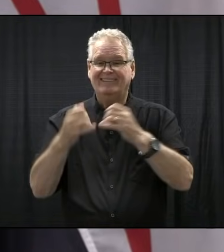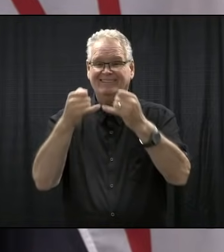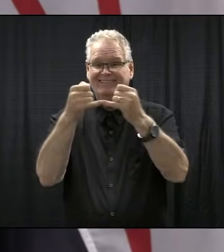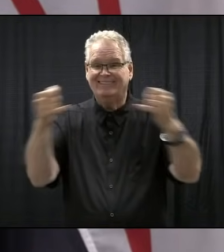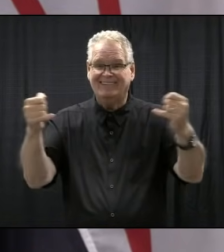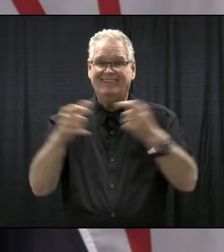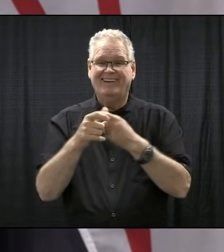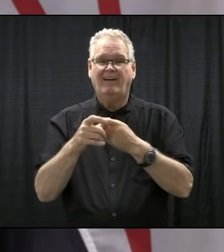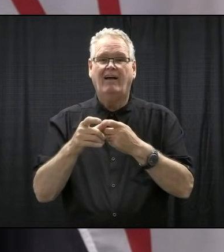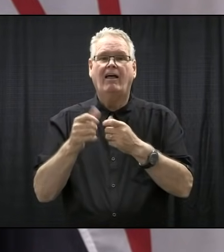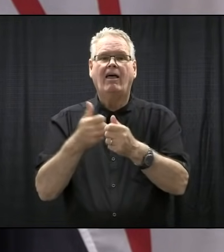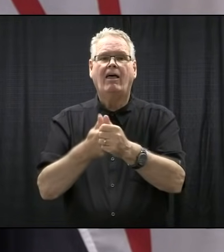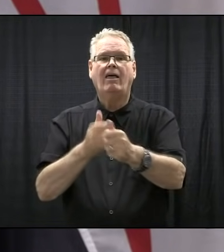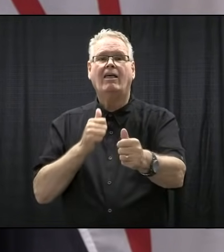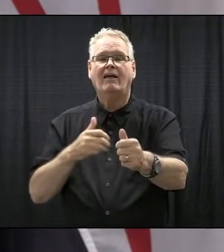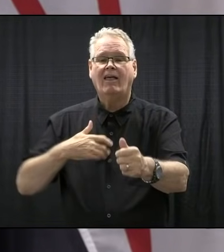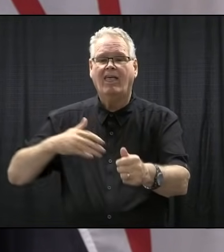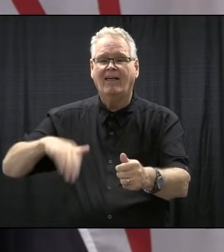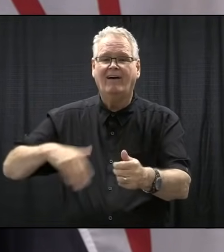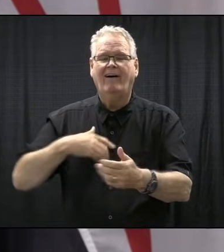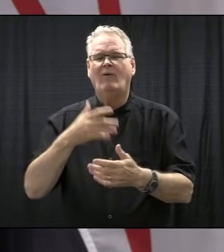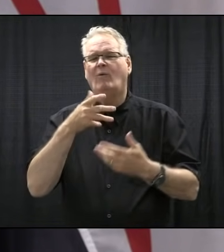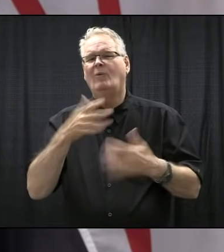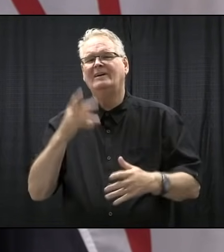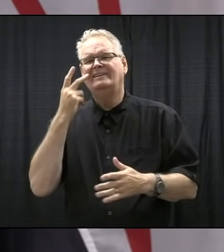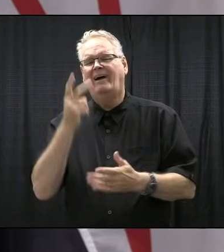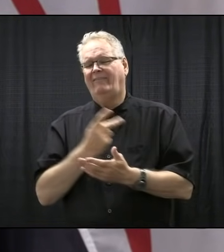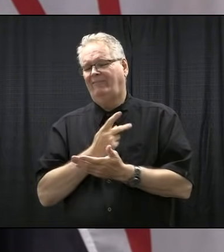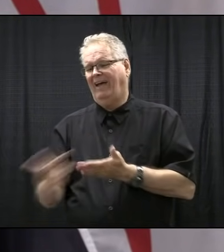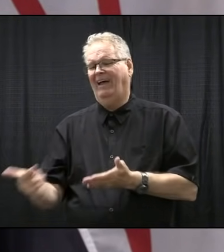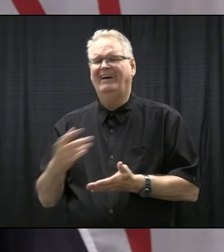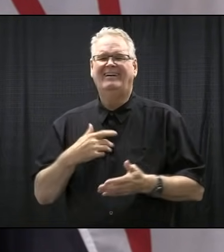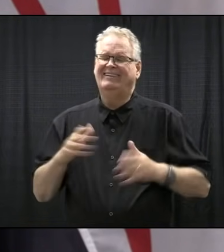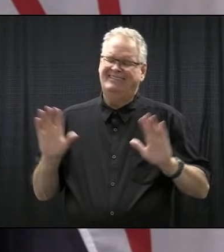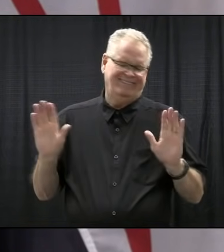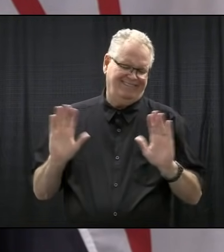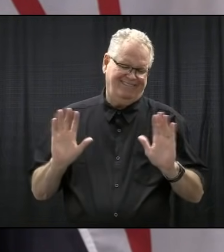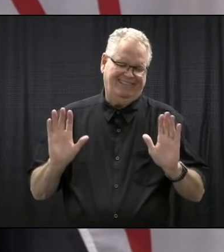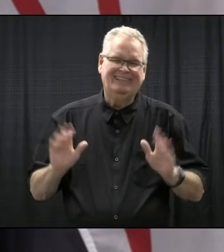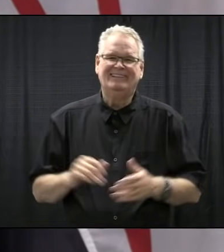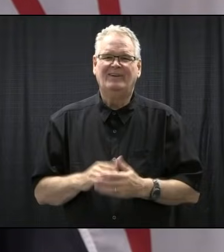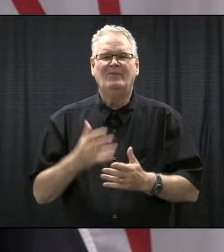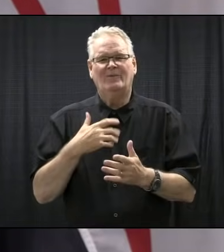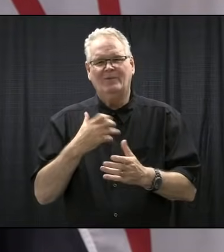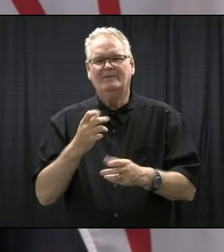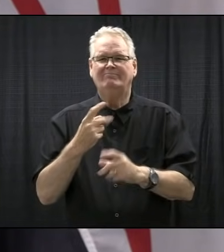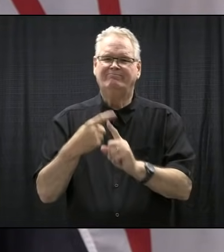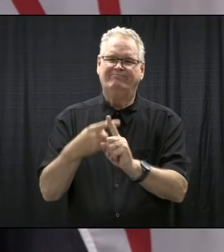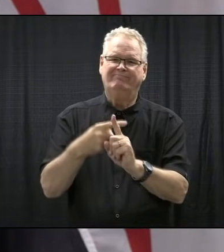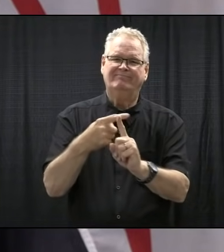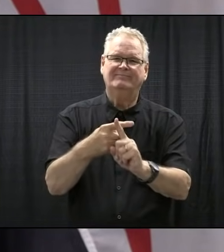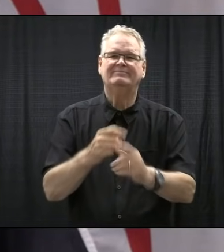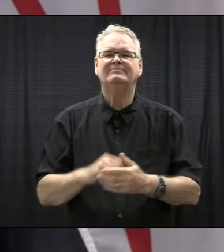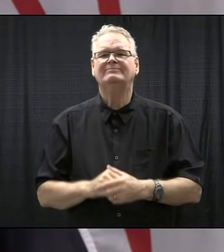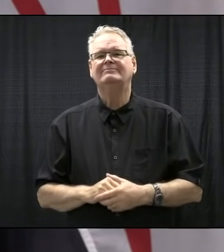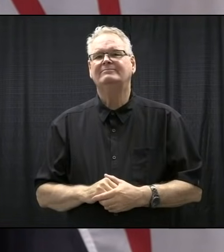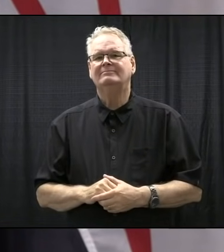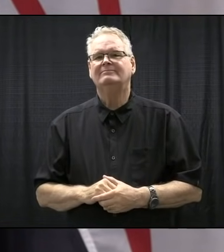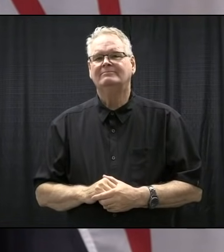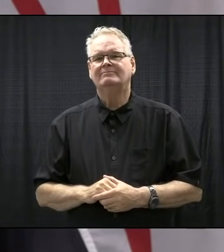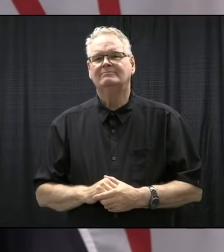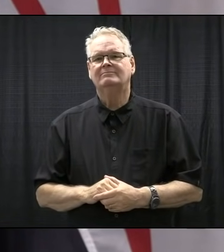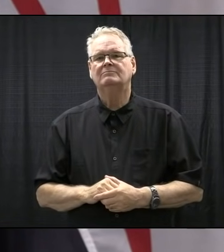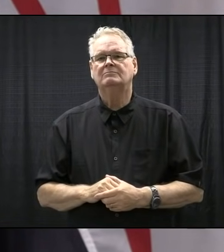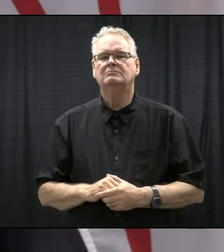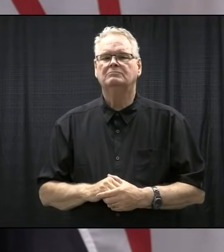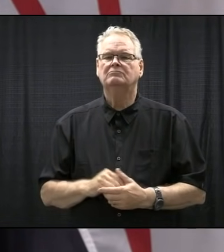mask in indoor public spaces, especially if you can't physically distance or you don't know everyone's vaccination status. Wash your hands well and